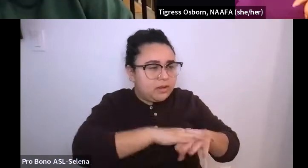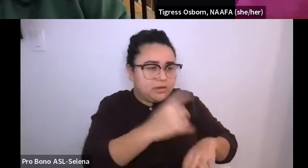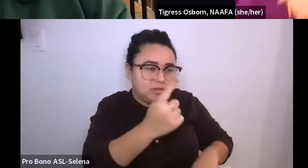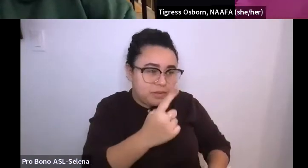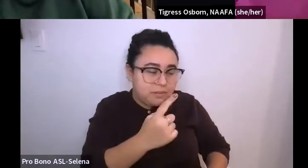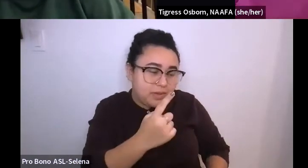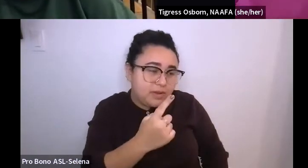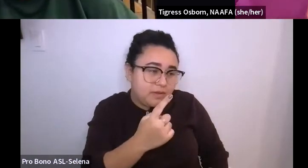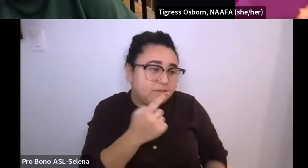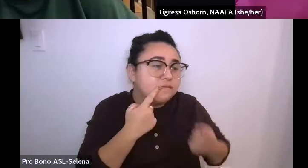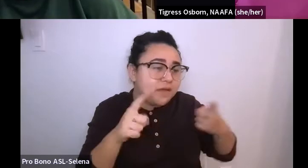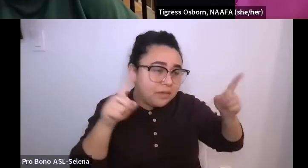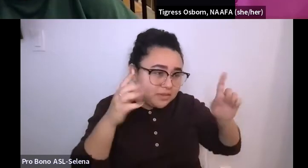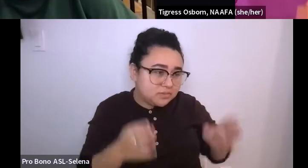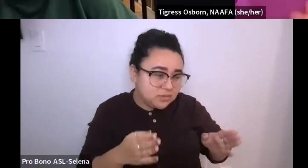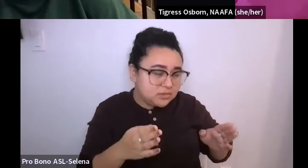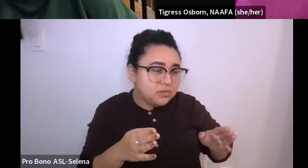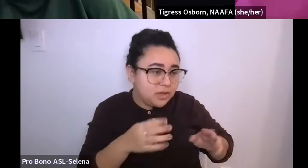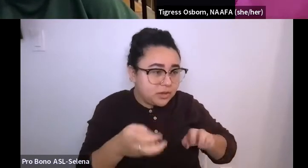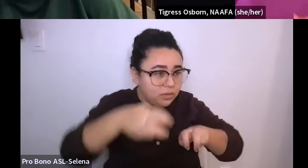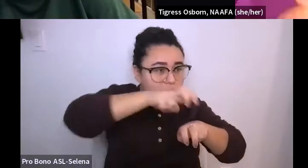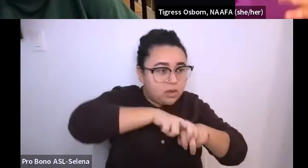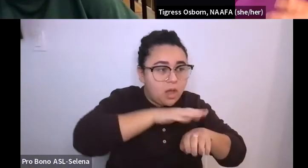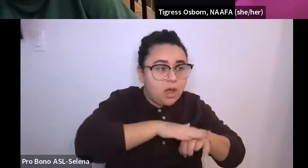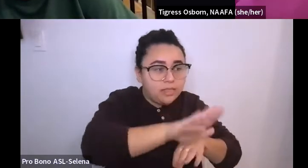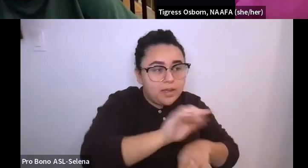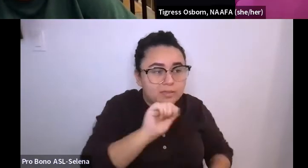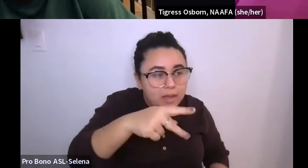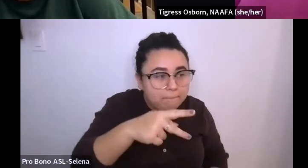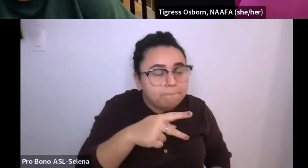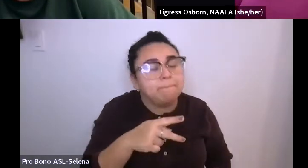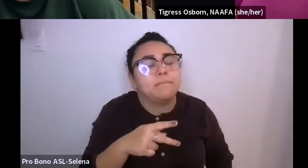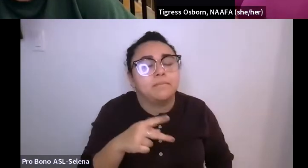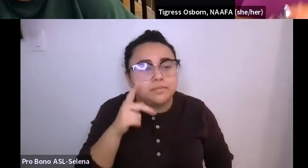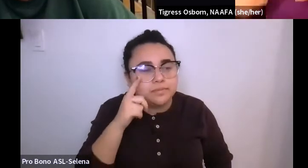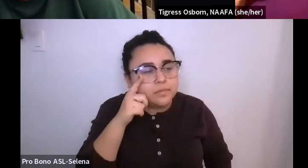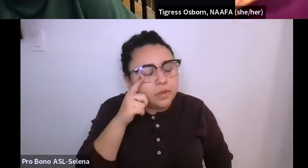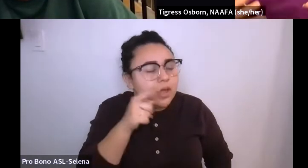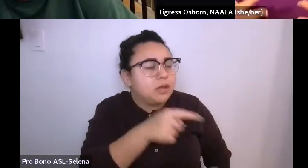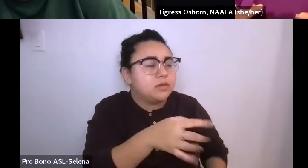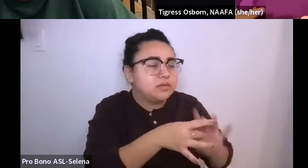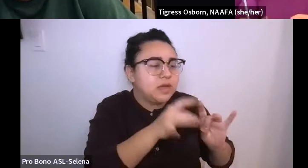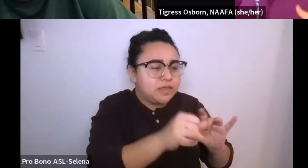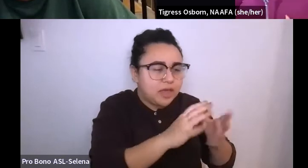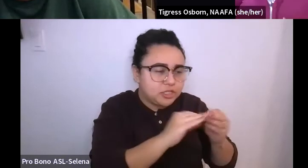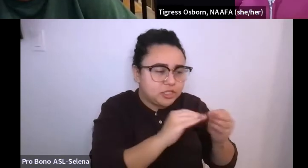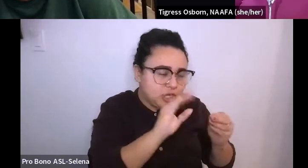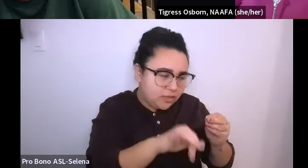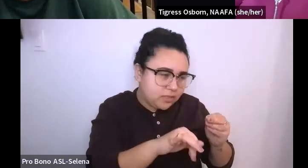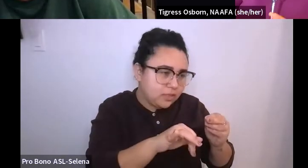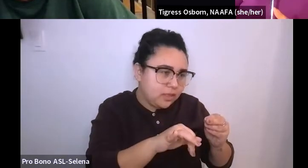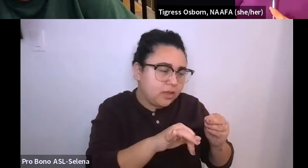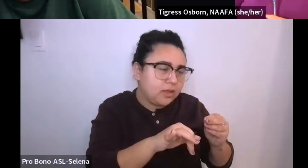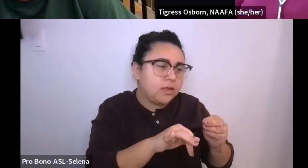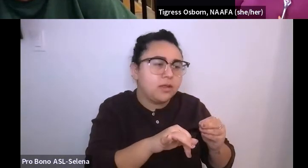Can you tell that story? And then I want to go back to a couple of things that you've said about body positivity. But I want you to share with others your